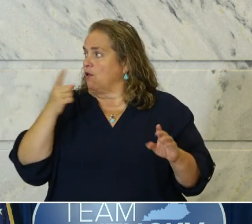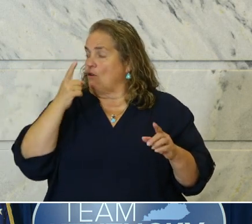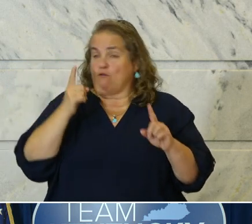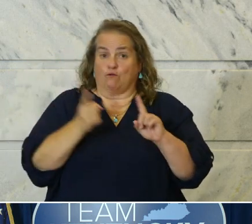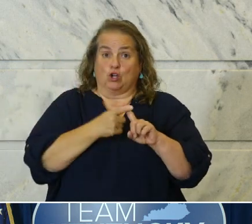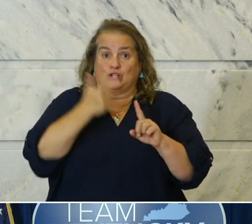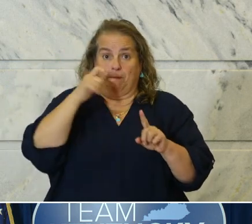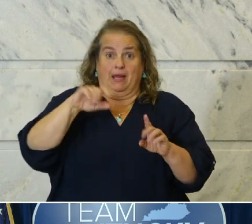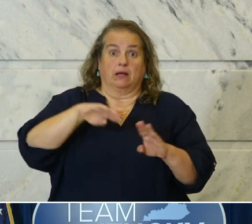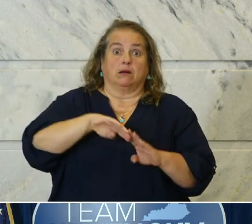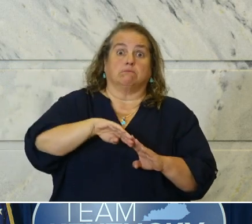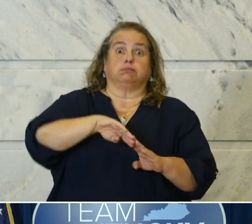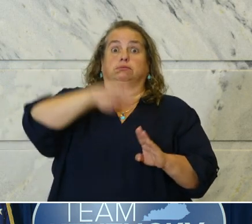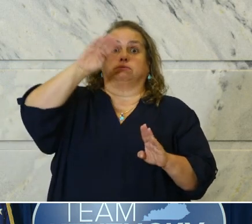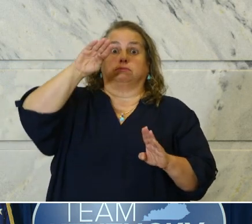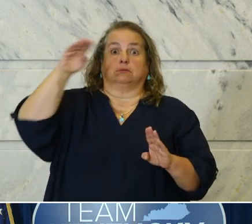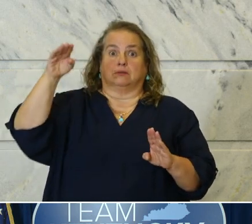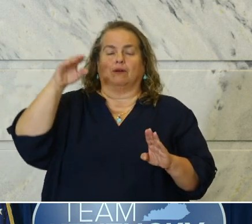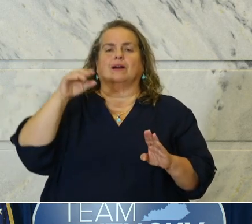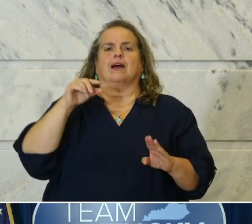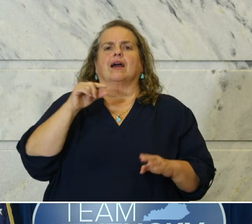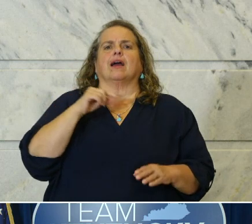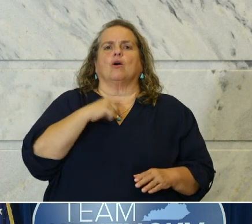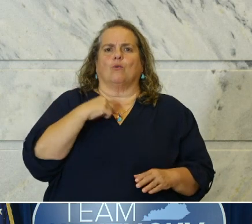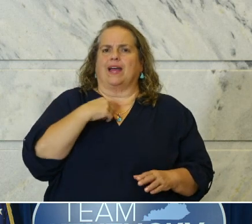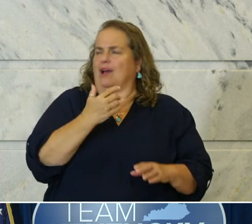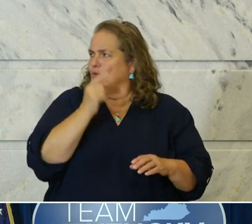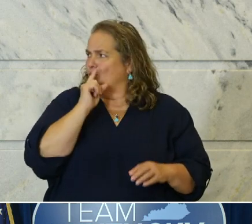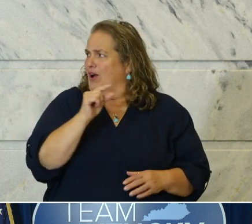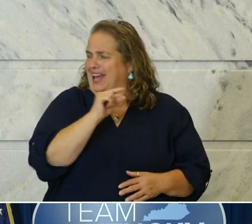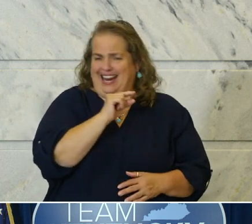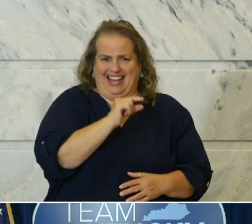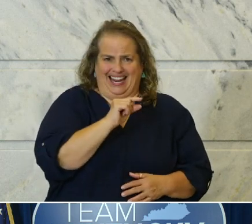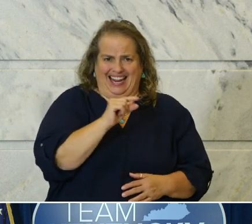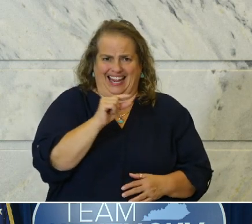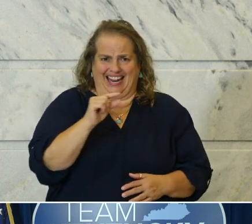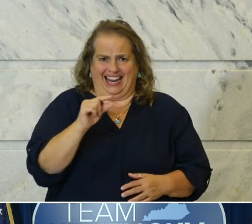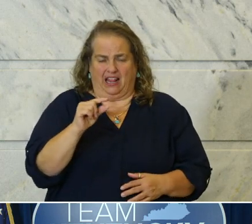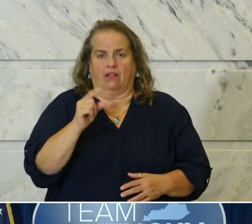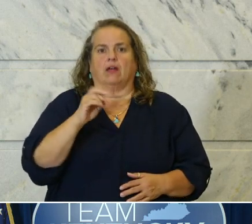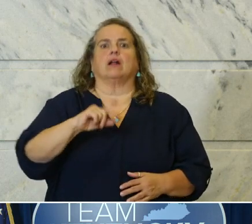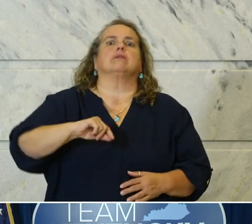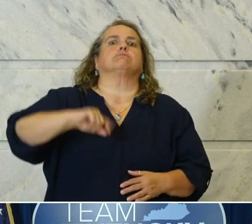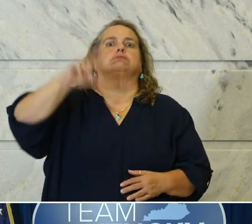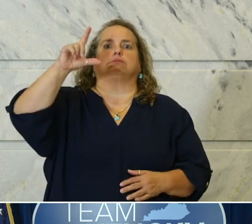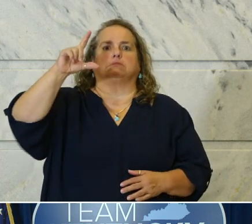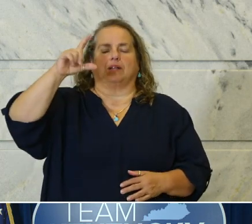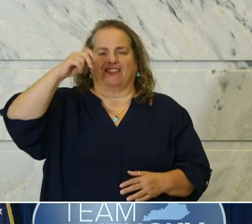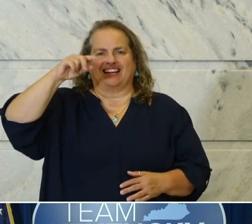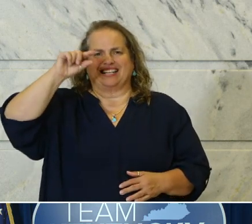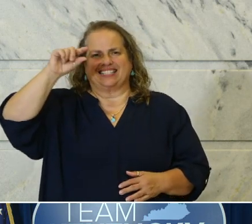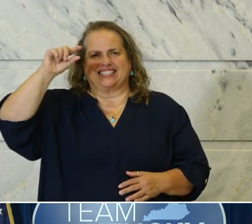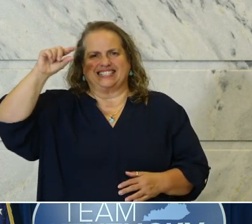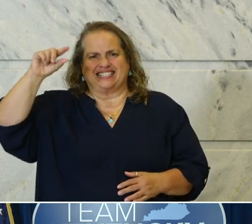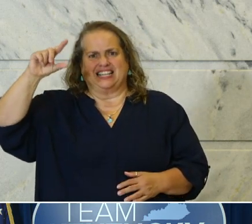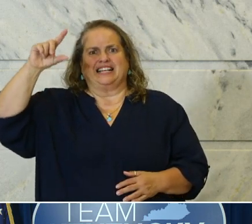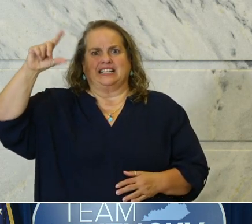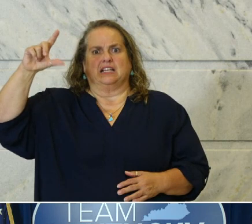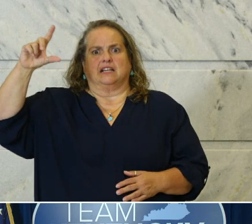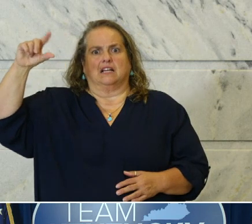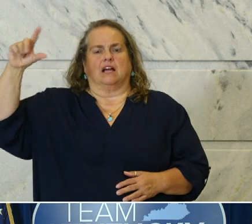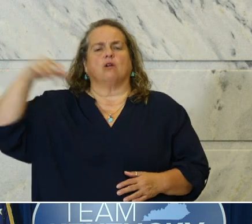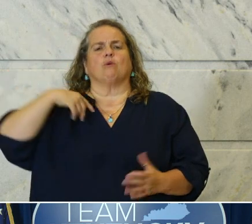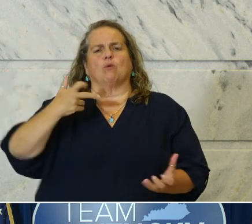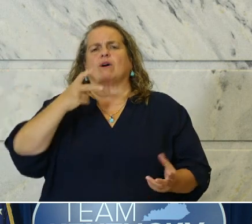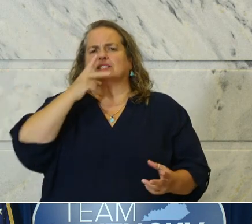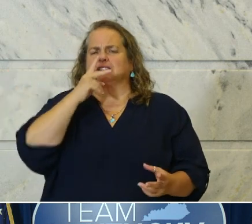stable or small increases in total number of cases. We really want to see this overall number come down.